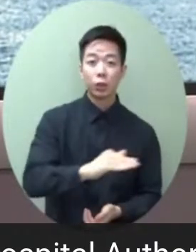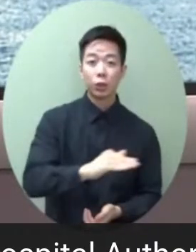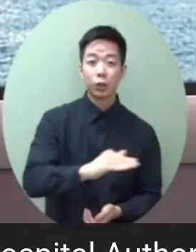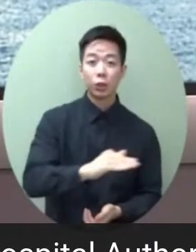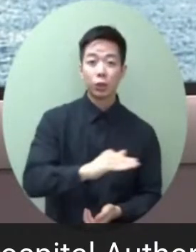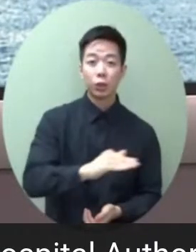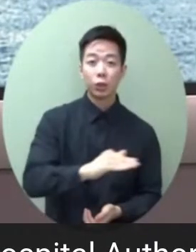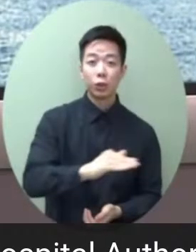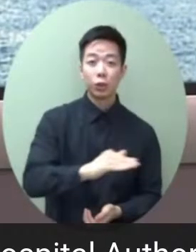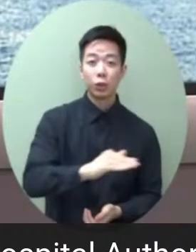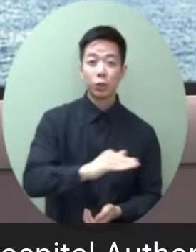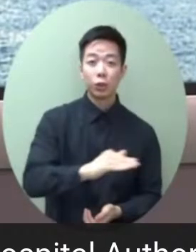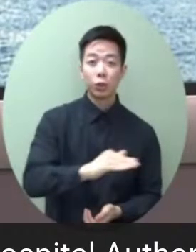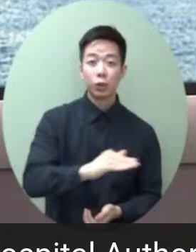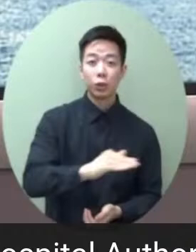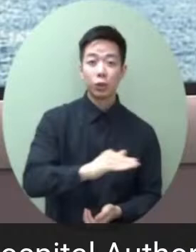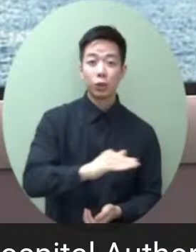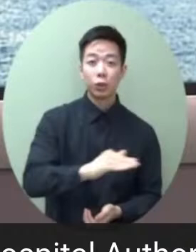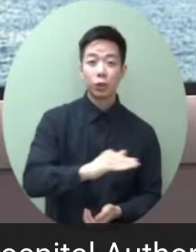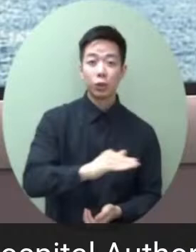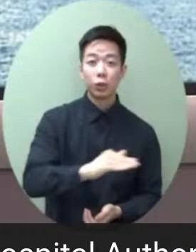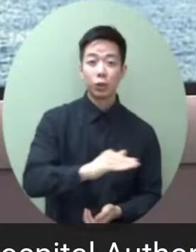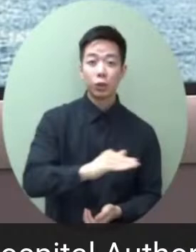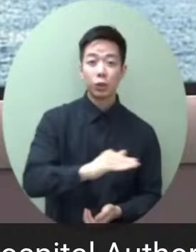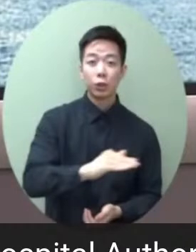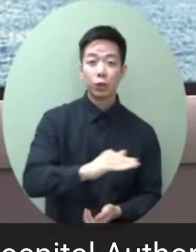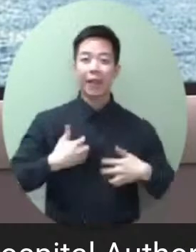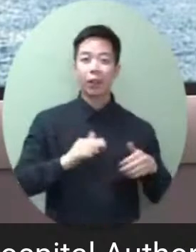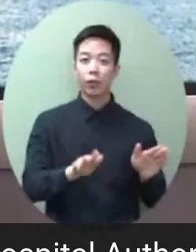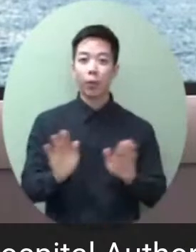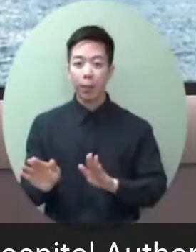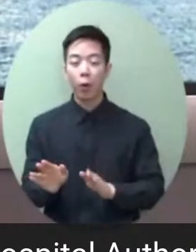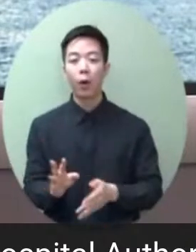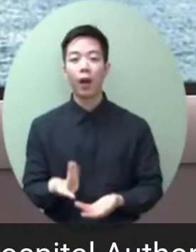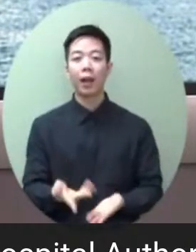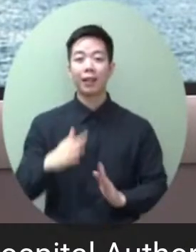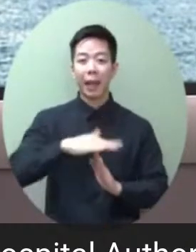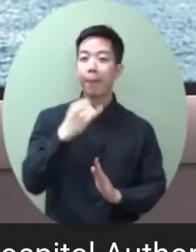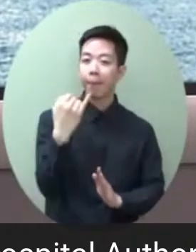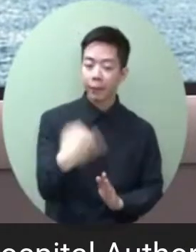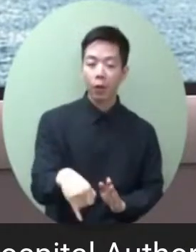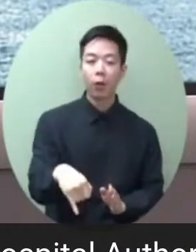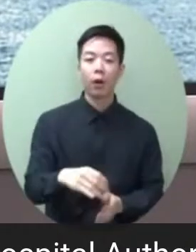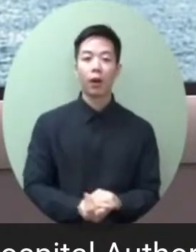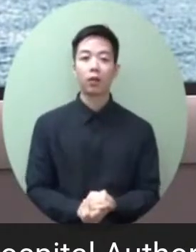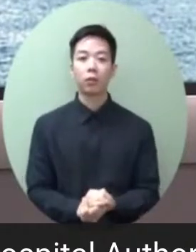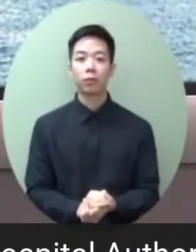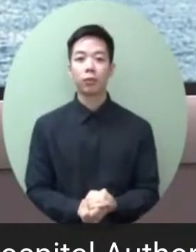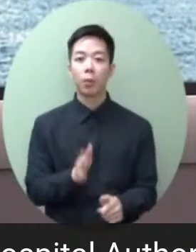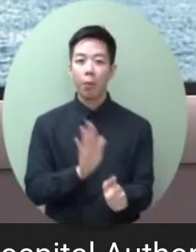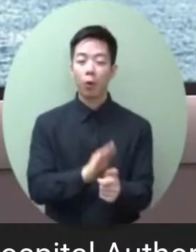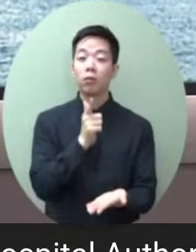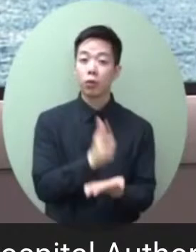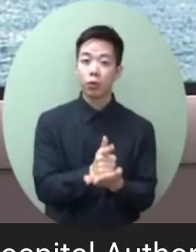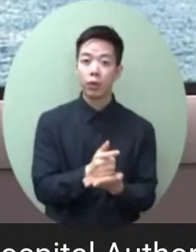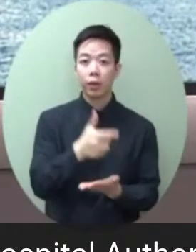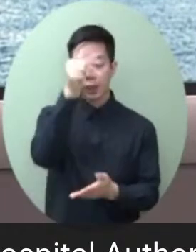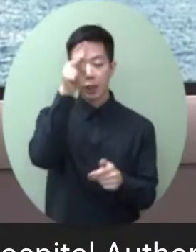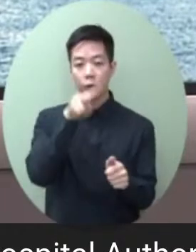ensure they can get treatment as soon as possible, and to ensure that the healthcare system will not collapse,